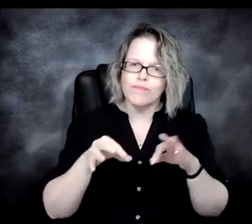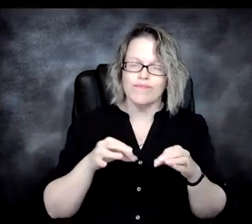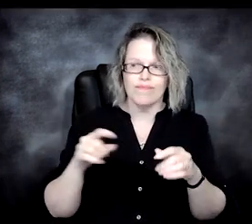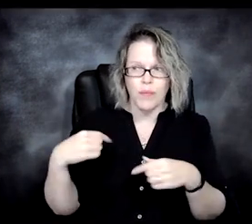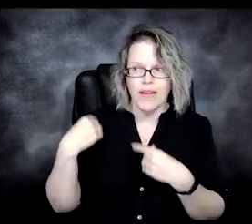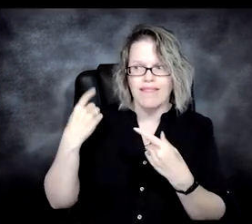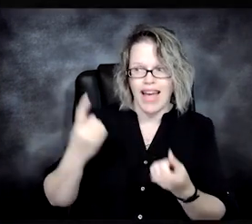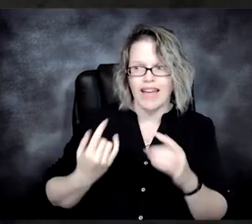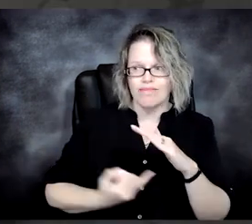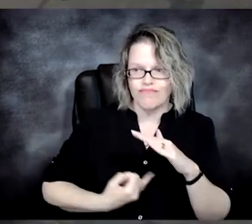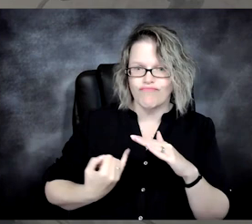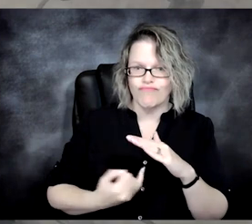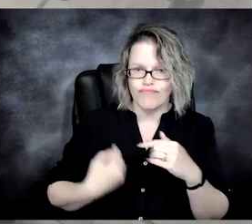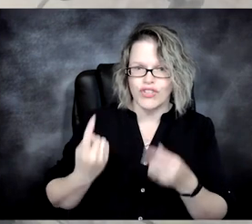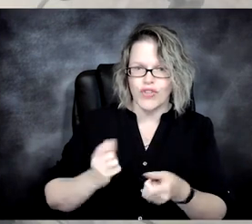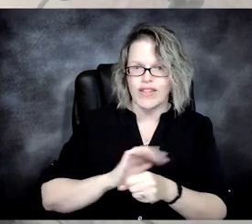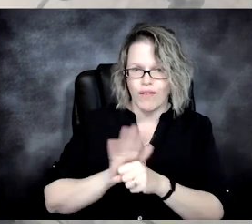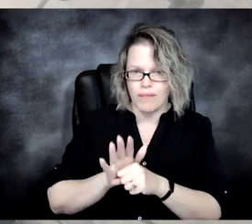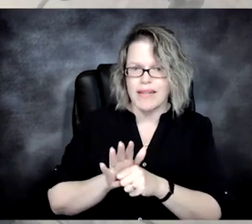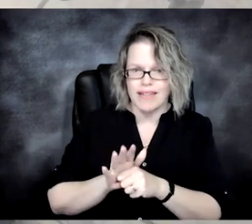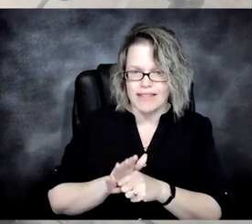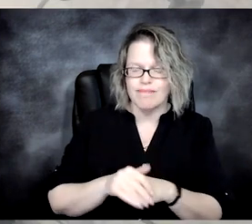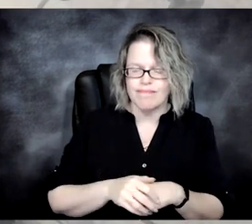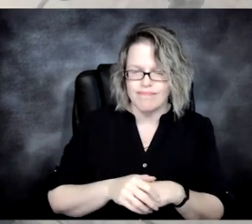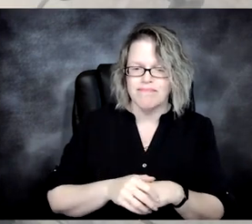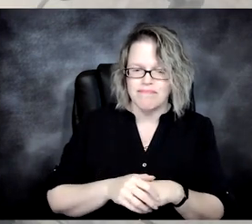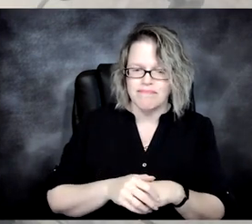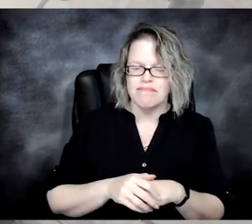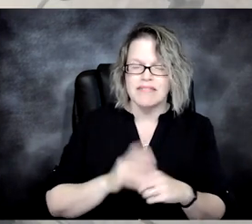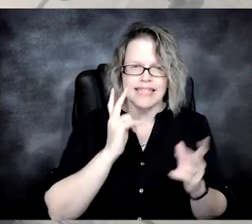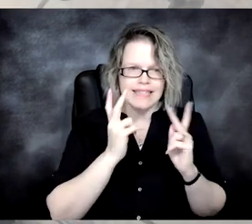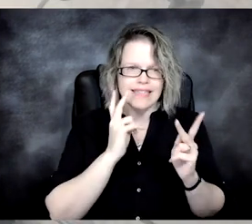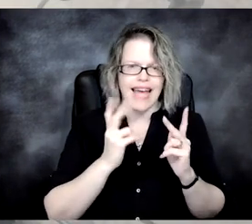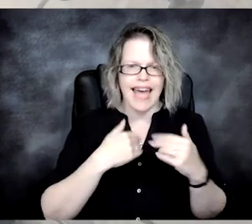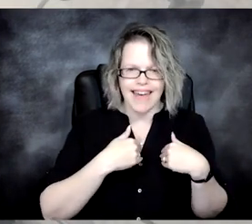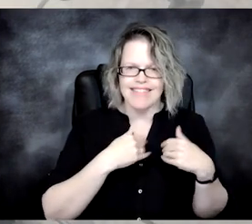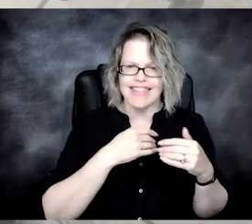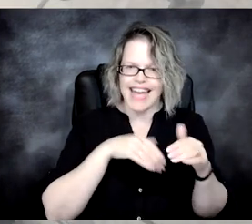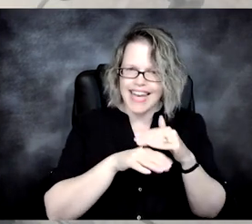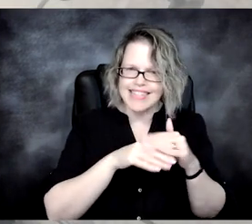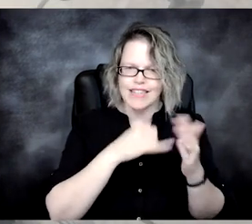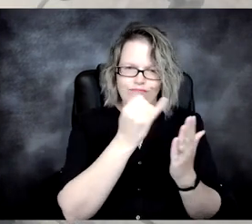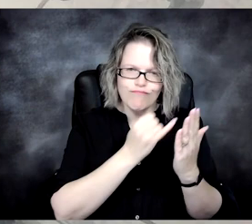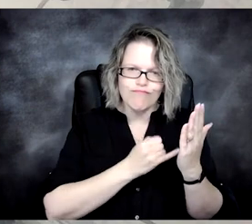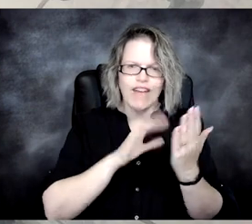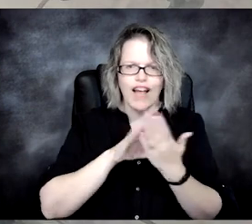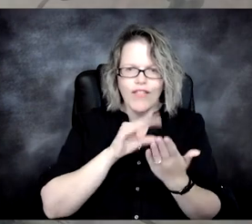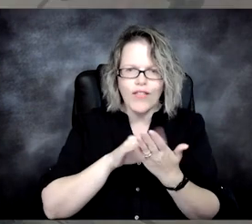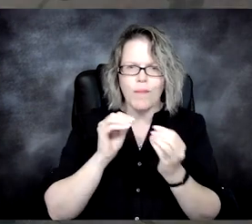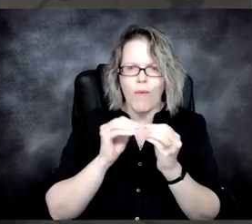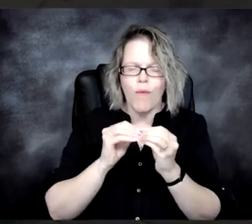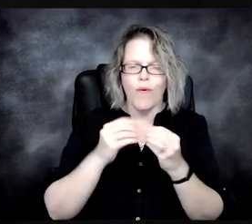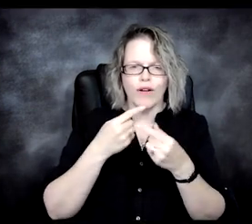had to live during the COVID pandemic, having access to the visual arts and being able to learn about